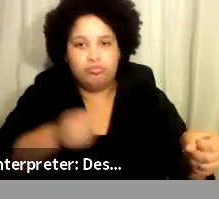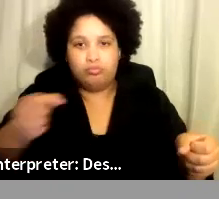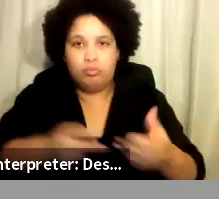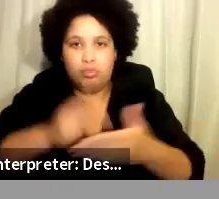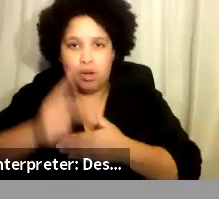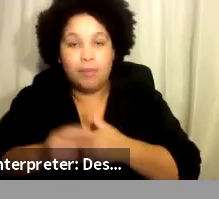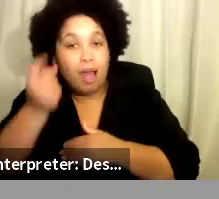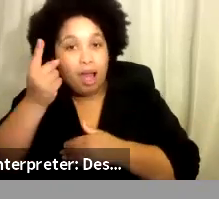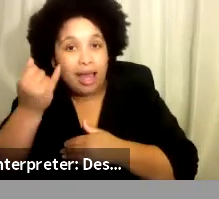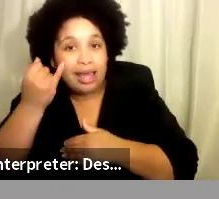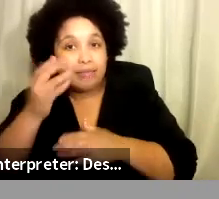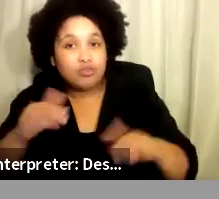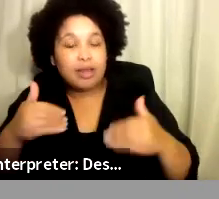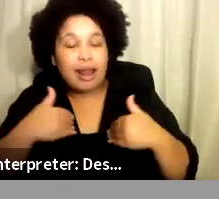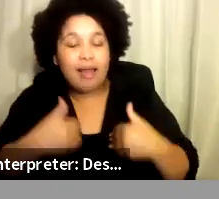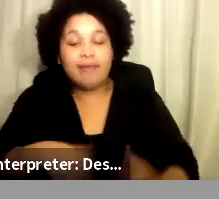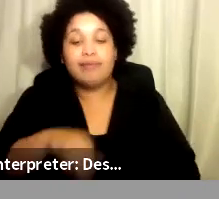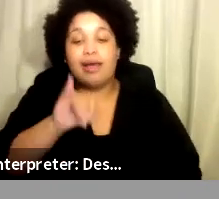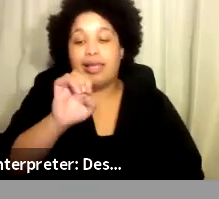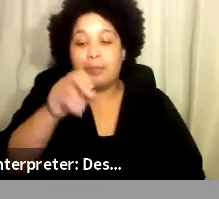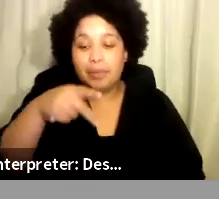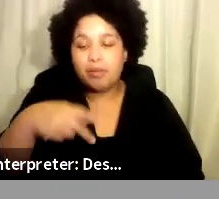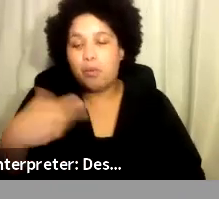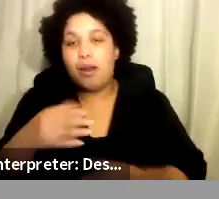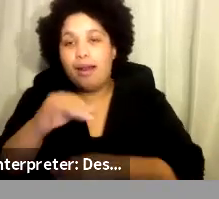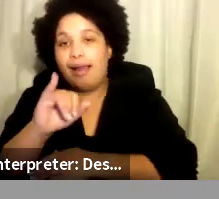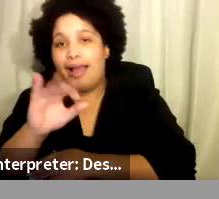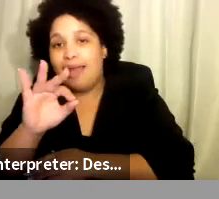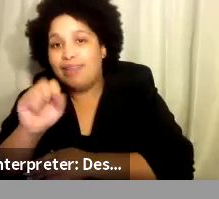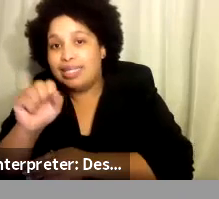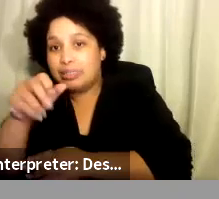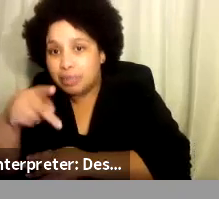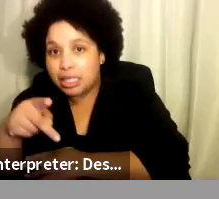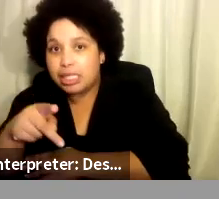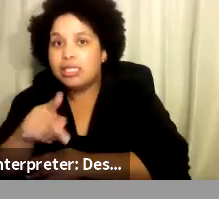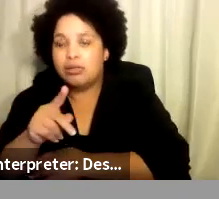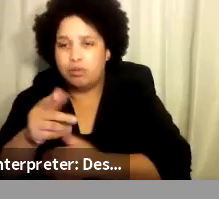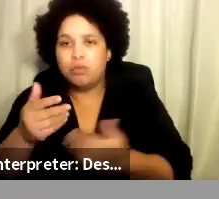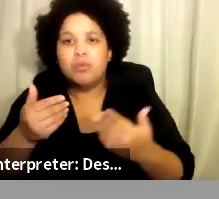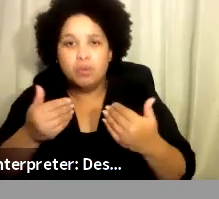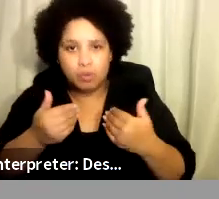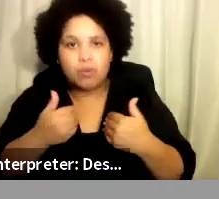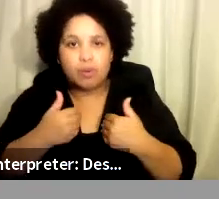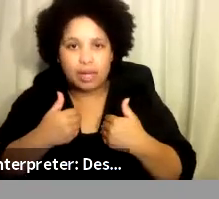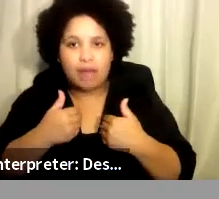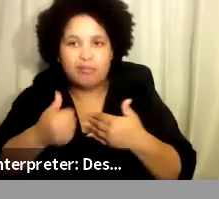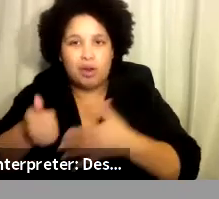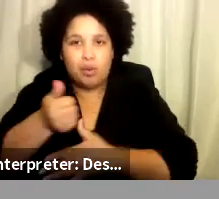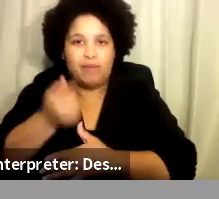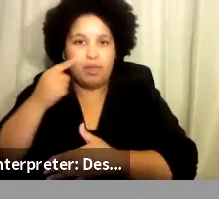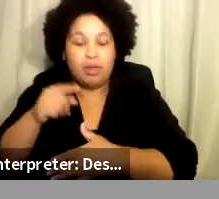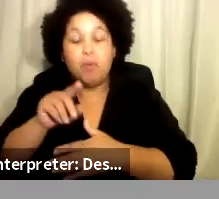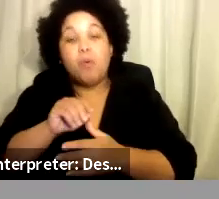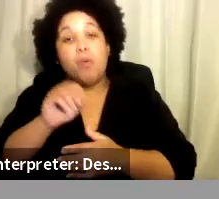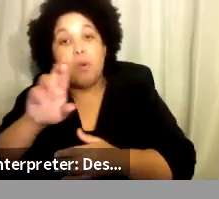have IEPs or IFSPs, as well as students that have a status of homelessness or foster